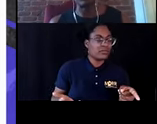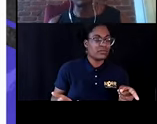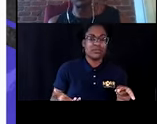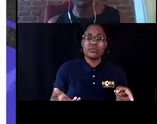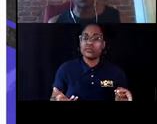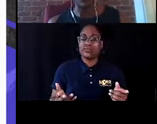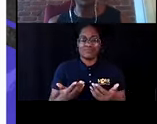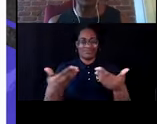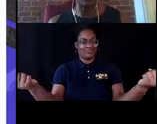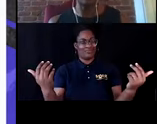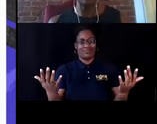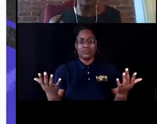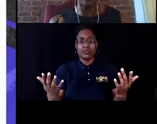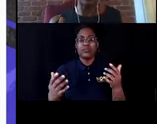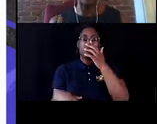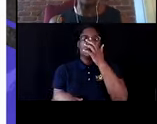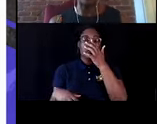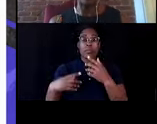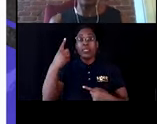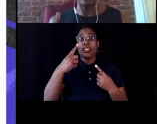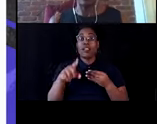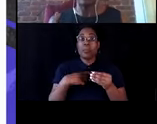like progesterone, estrogen, and